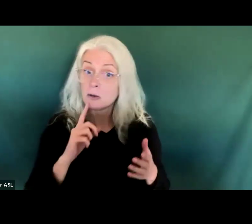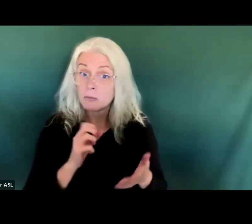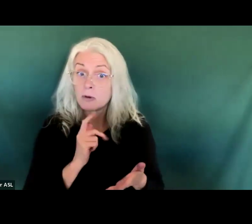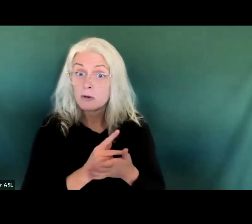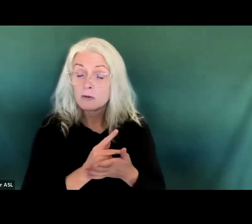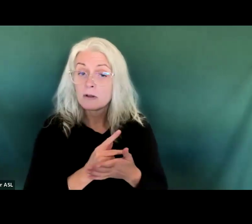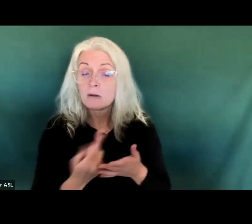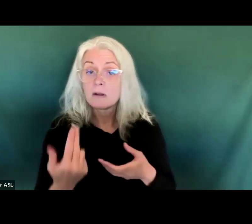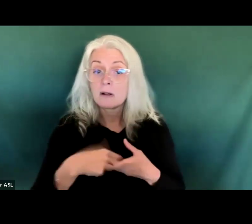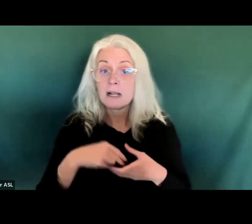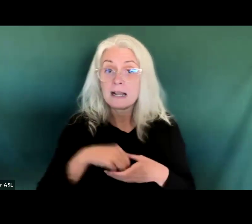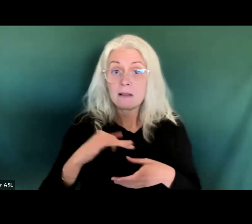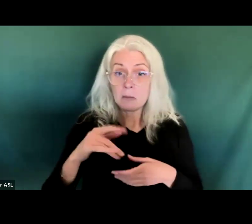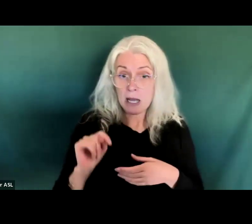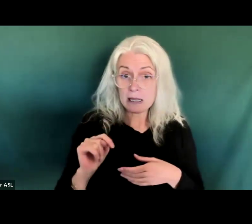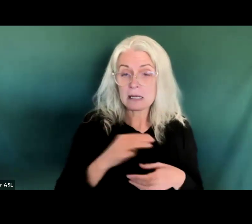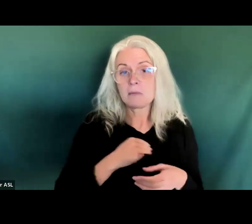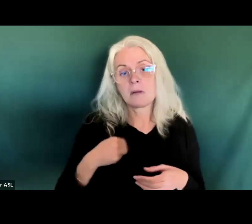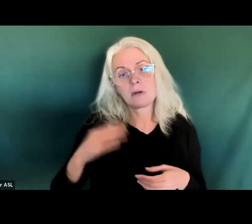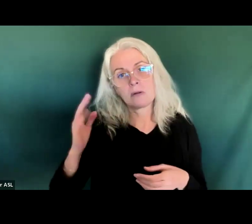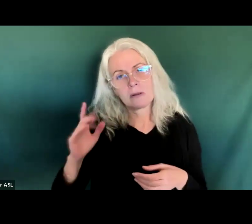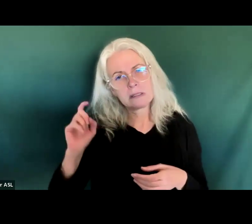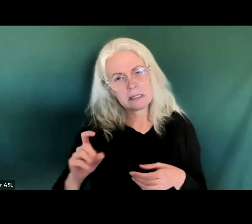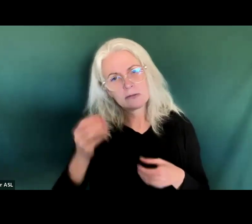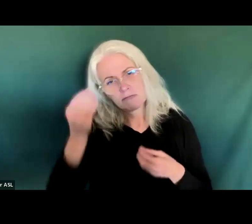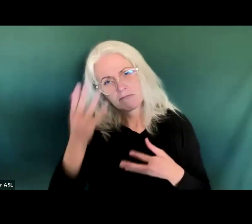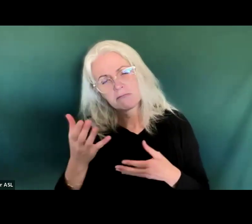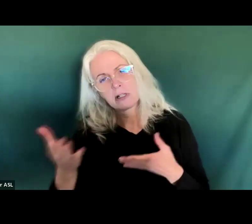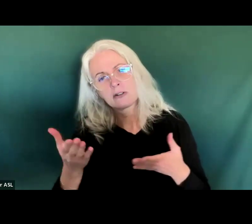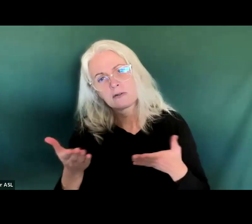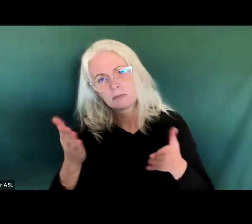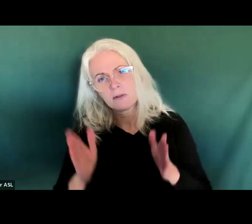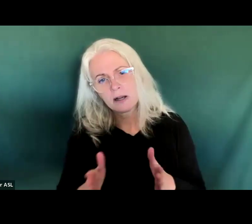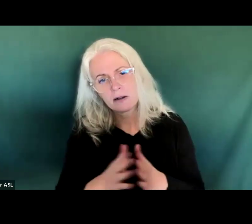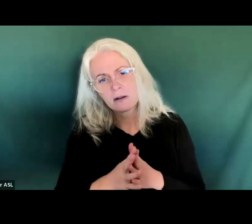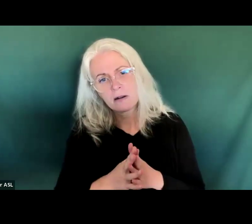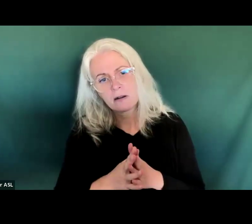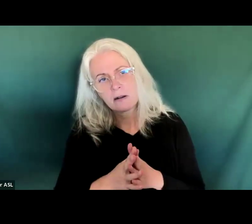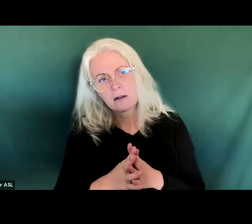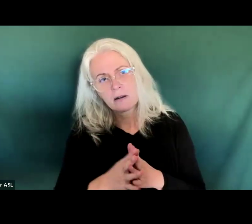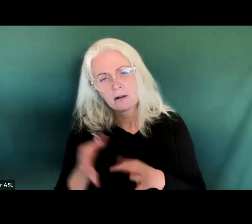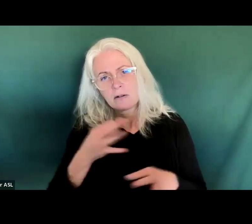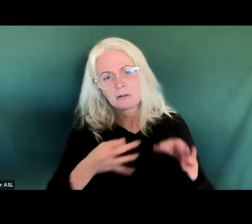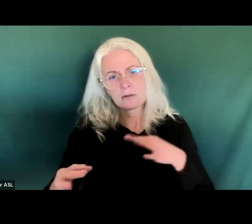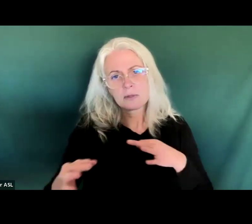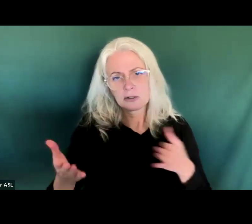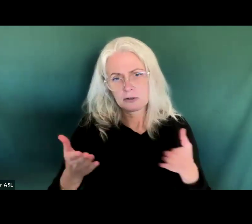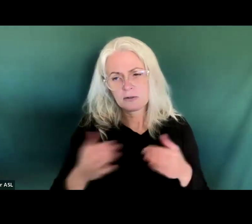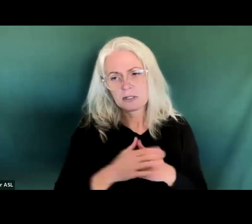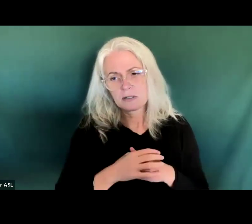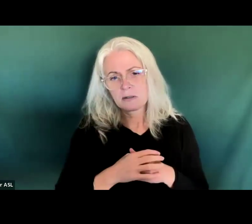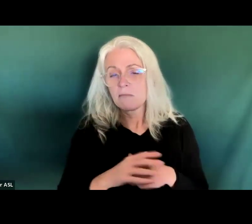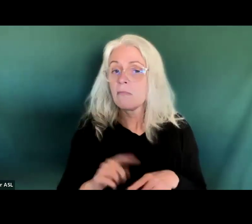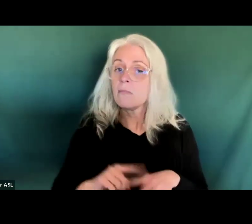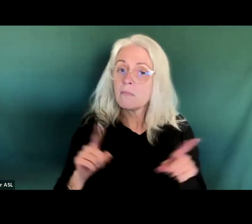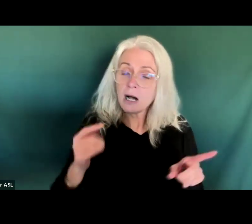approved to participate in the pilot, the member will need to notify their service provider to switch the service.